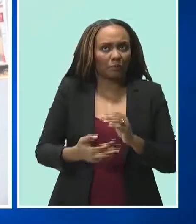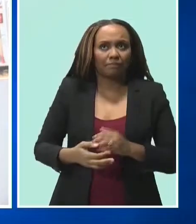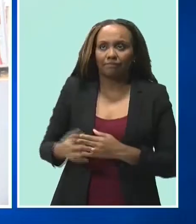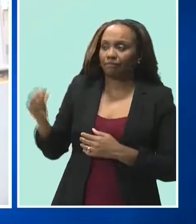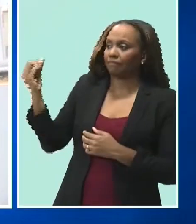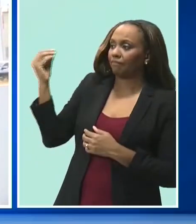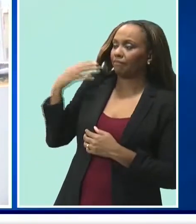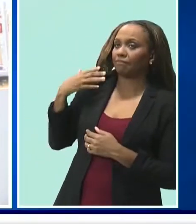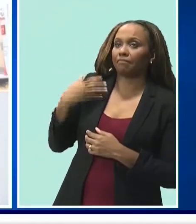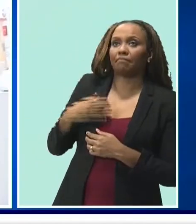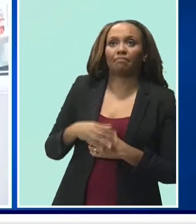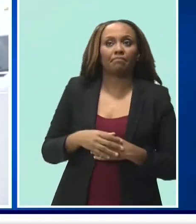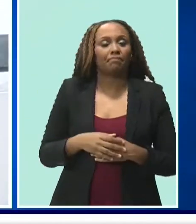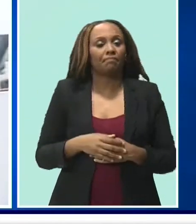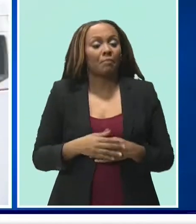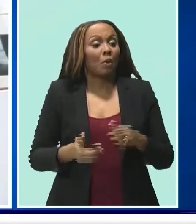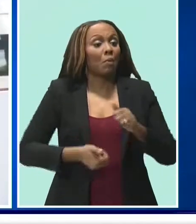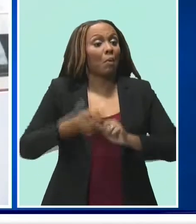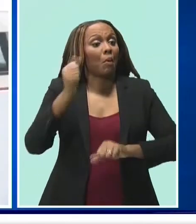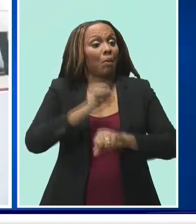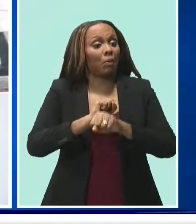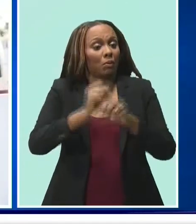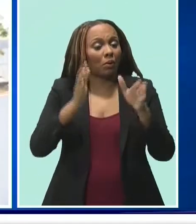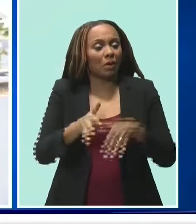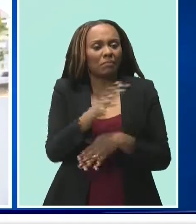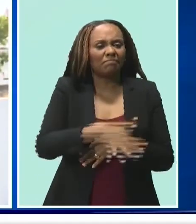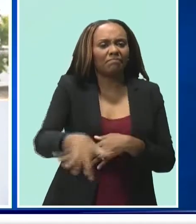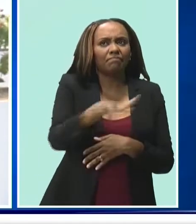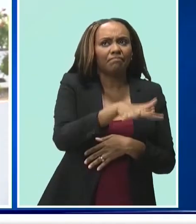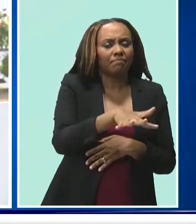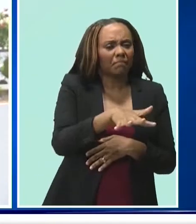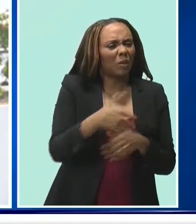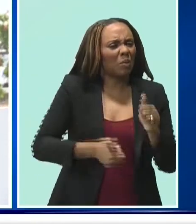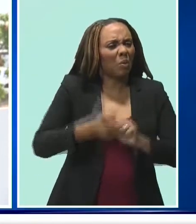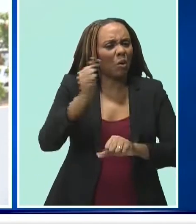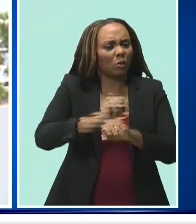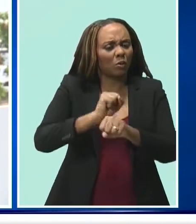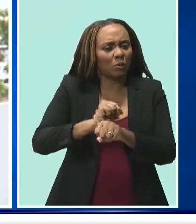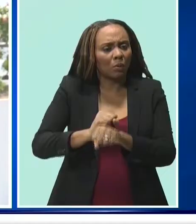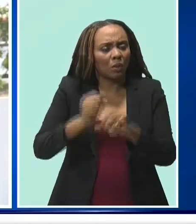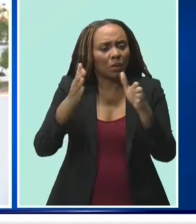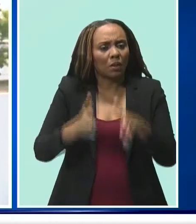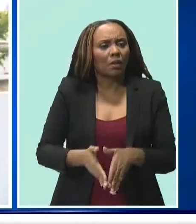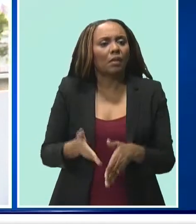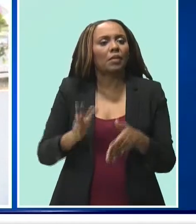of workers out there right now are in conformity with the